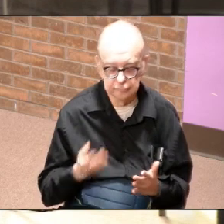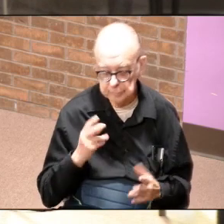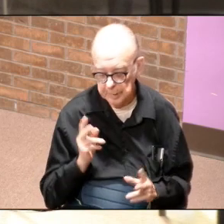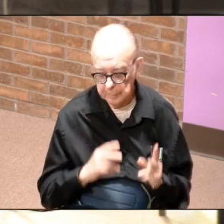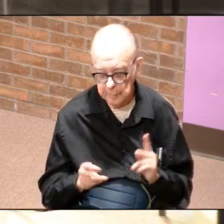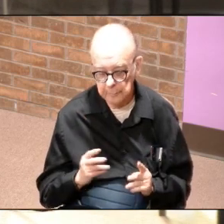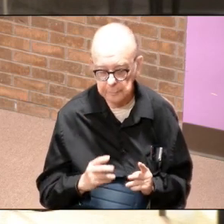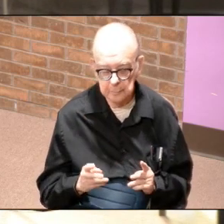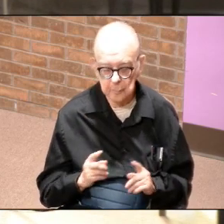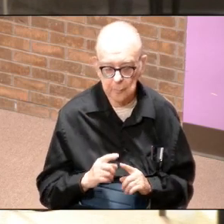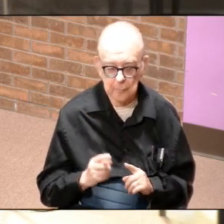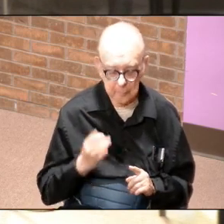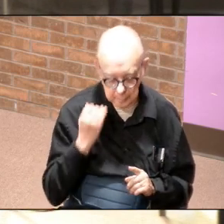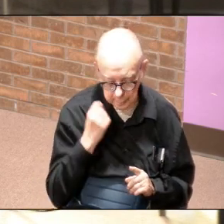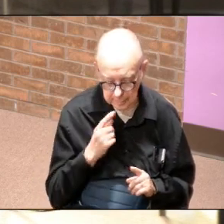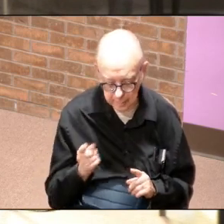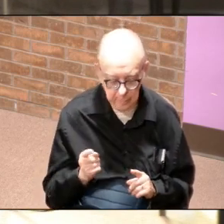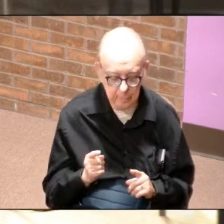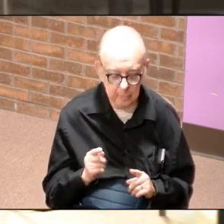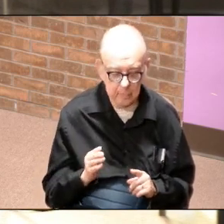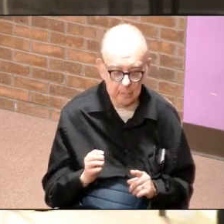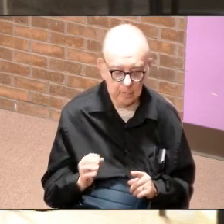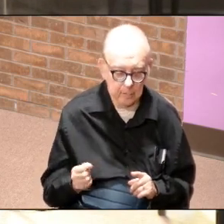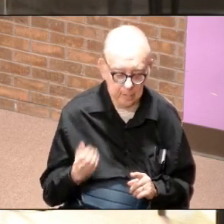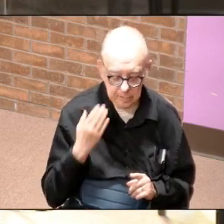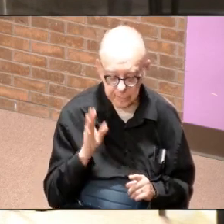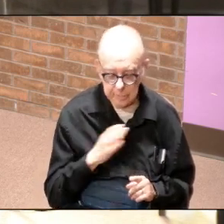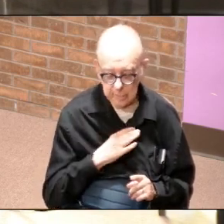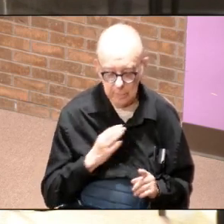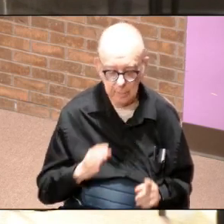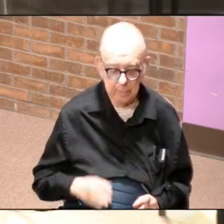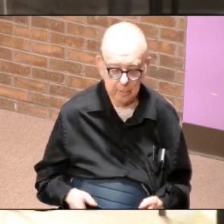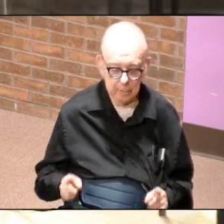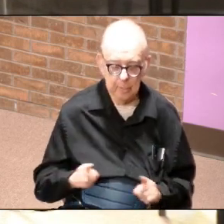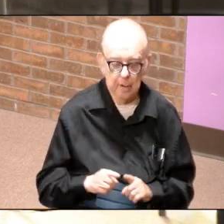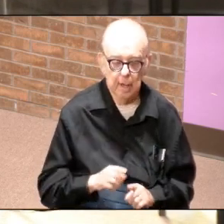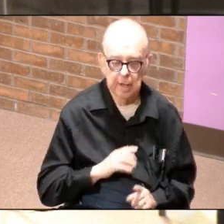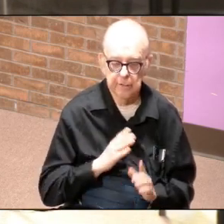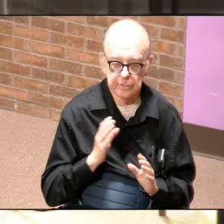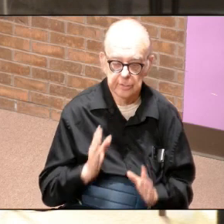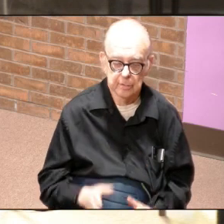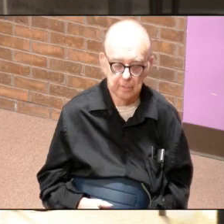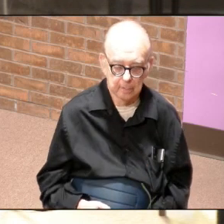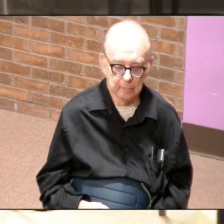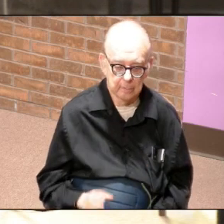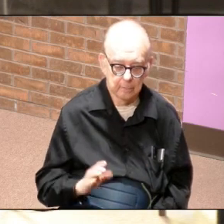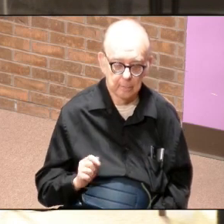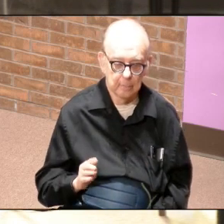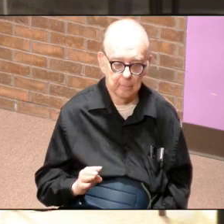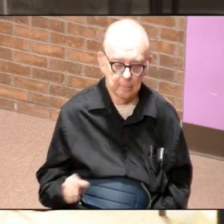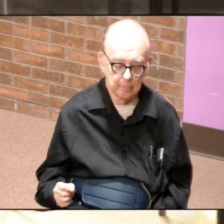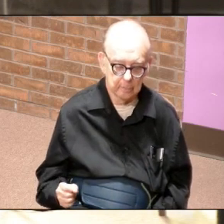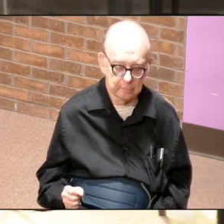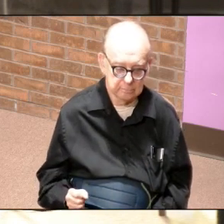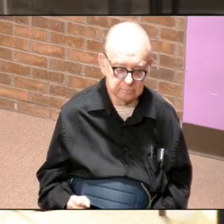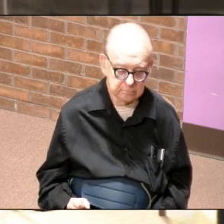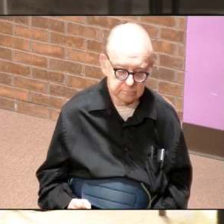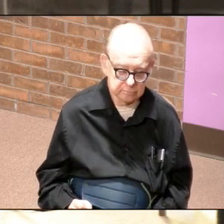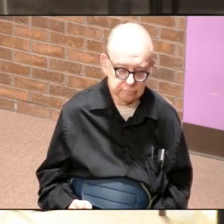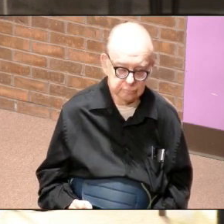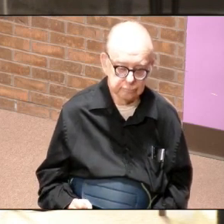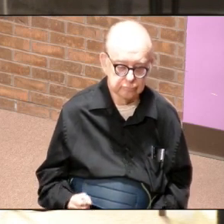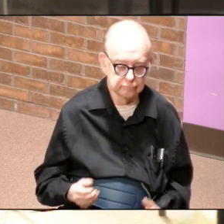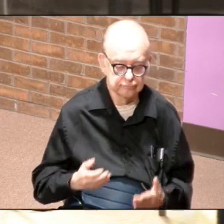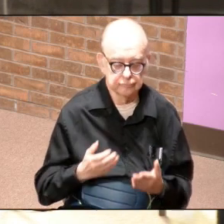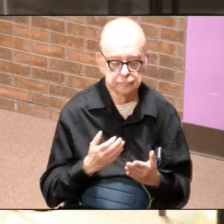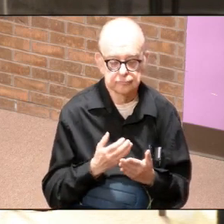people. But if Jeff Bezos doesn't know Christ as his Lord and Savior, Jeff Bezos' money